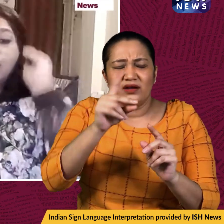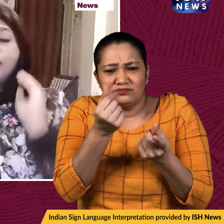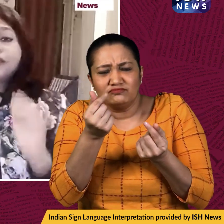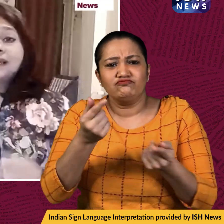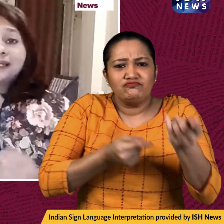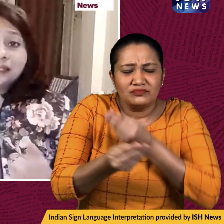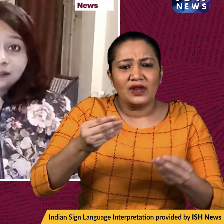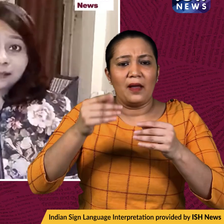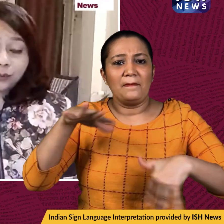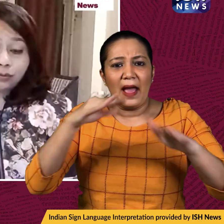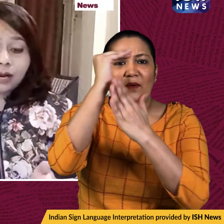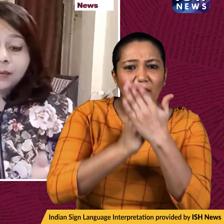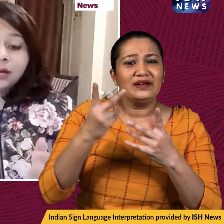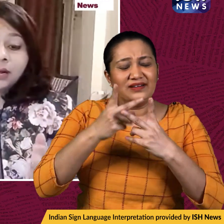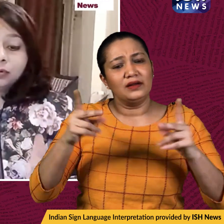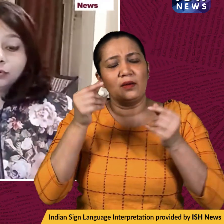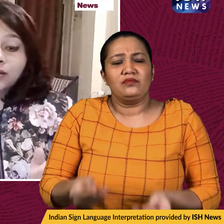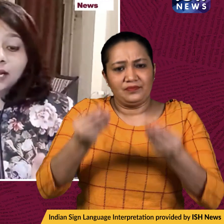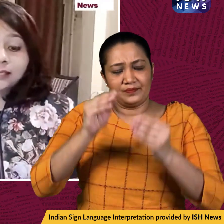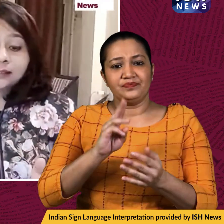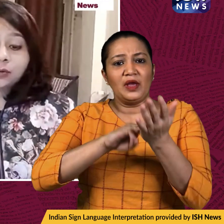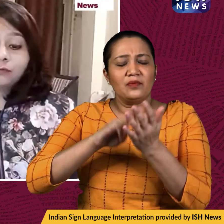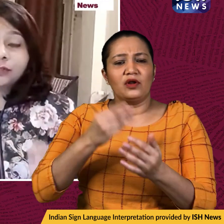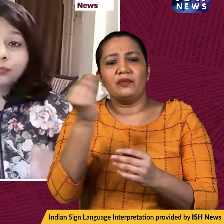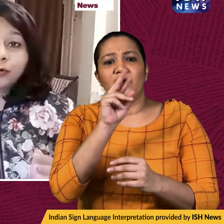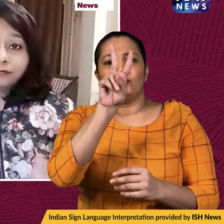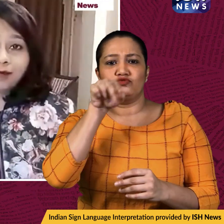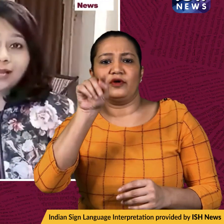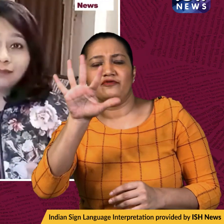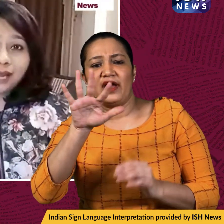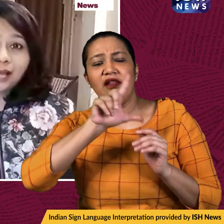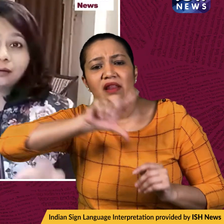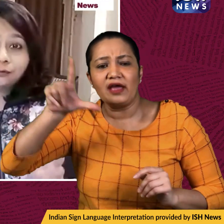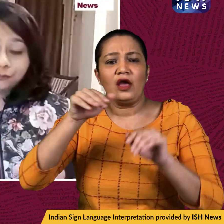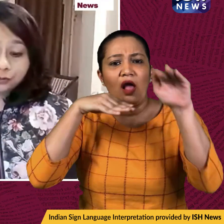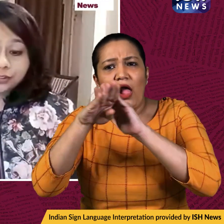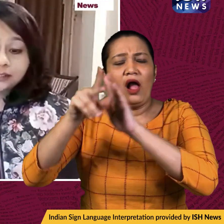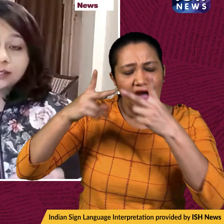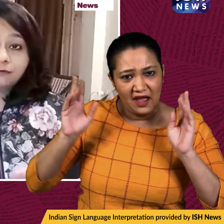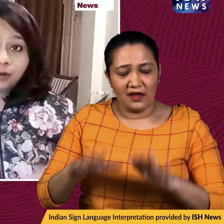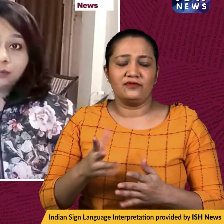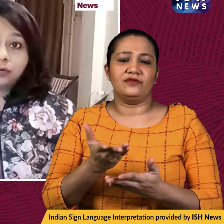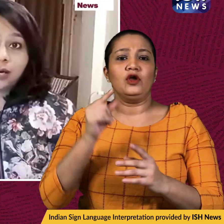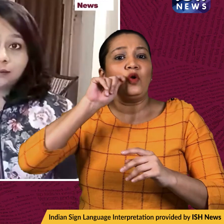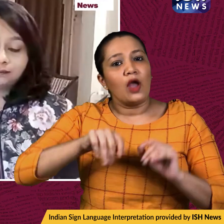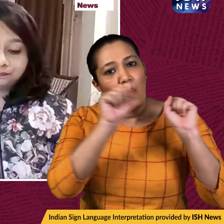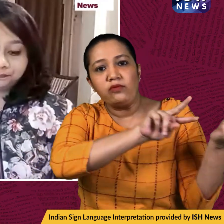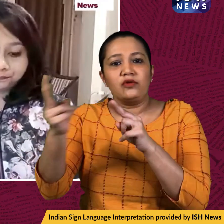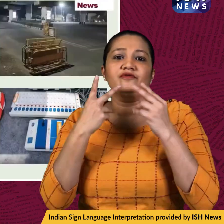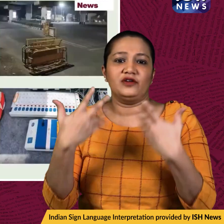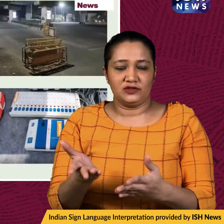revision of its existing program. Moldova has over 2.5 lakh refugees from